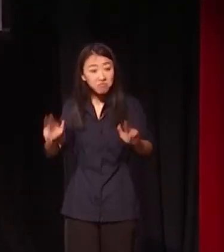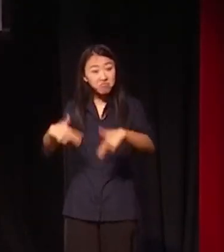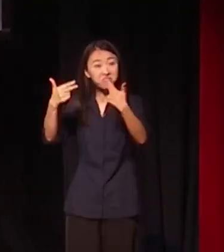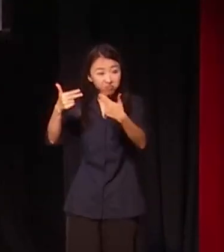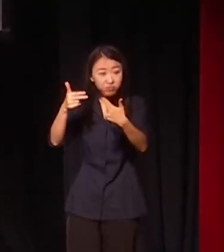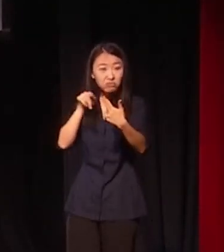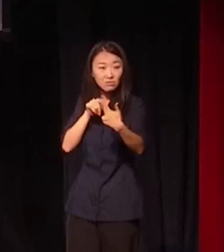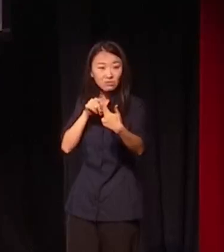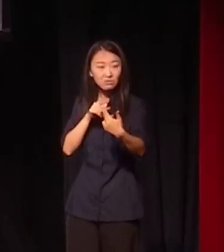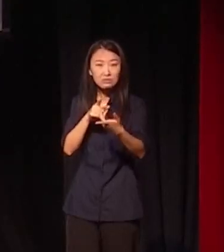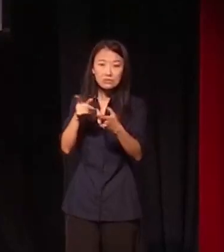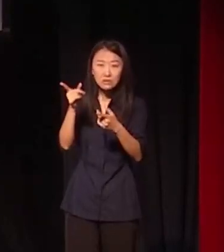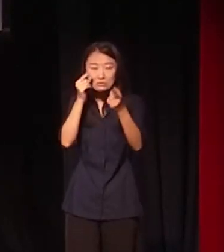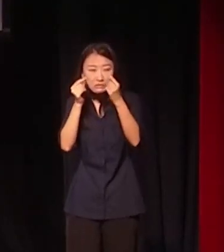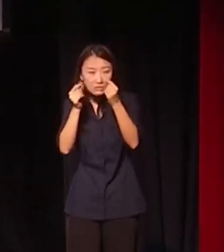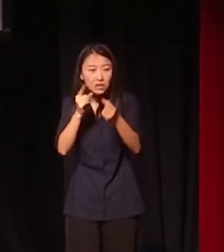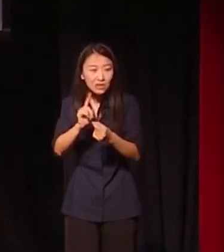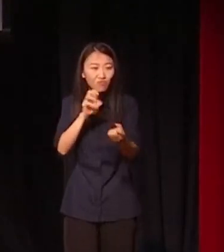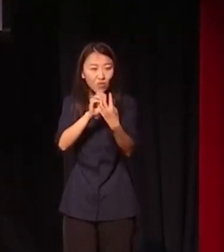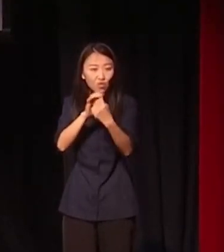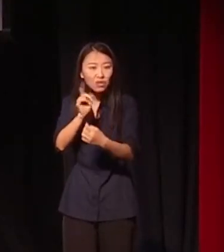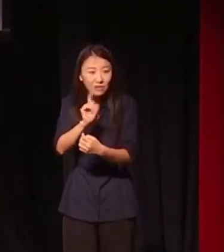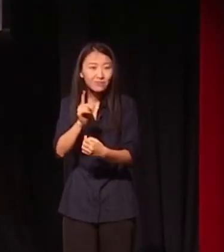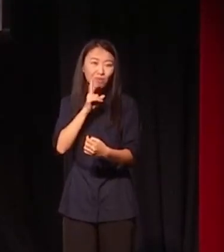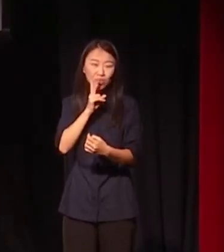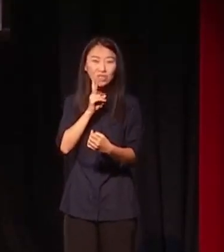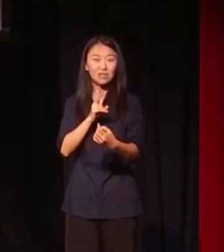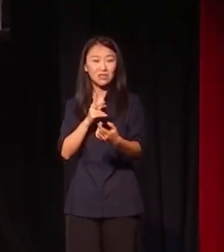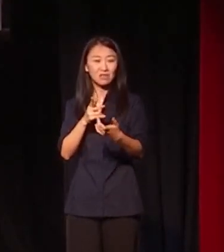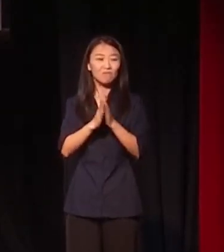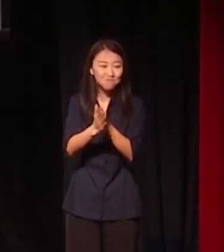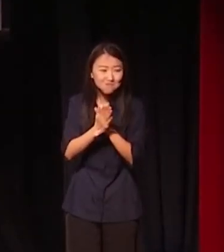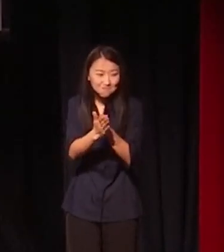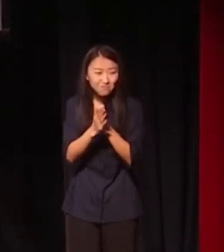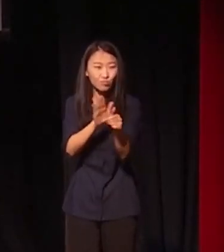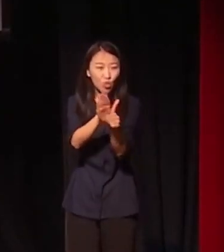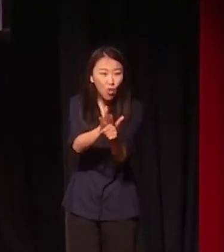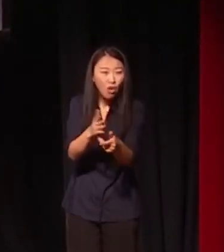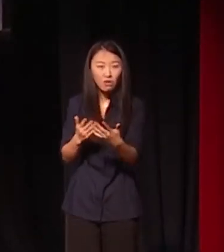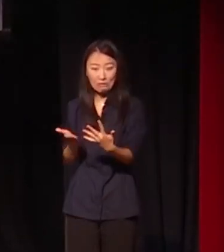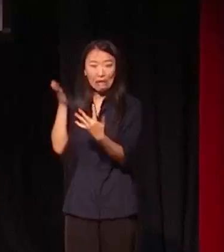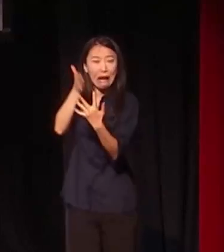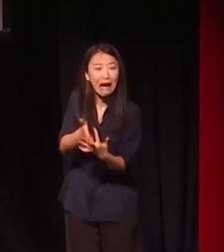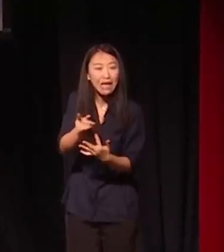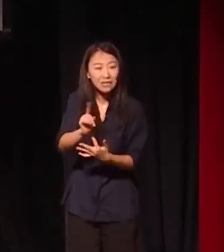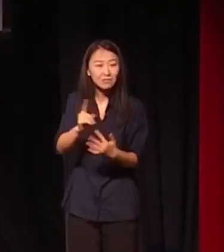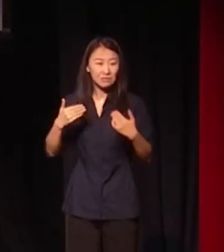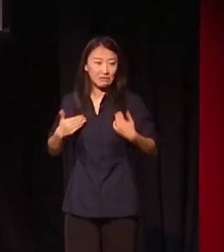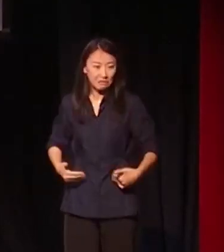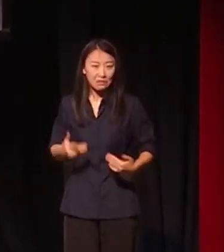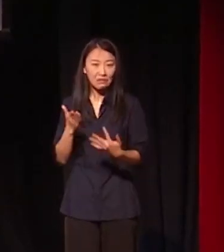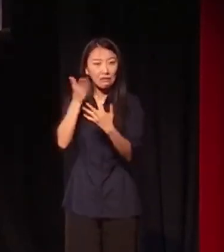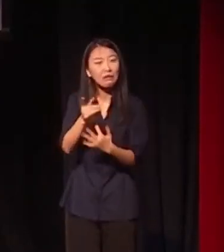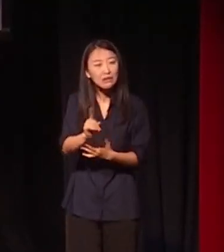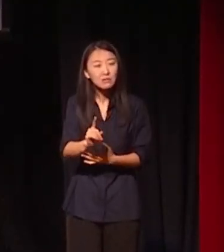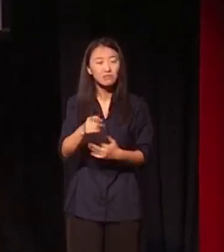negotiate all of these different layers of mediation all at once. So the research that we do, I think,